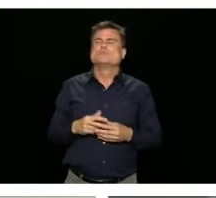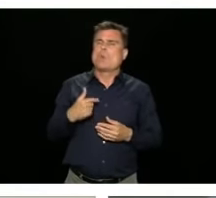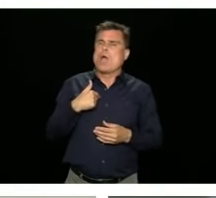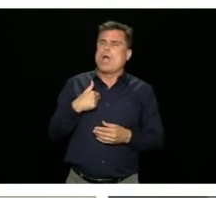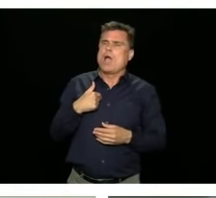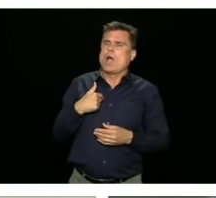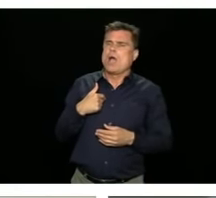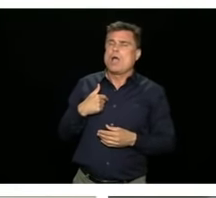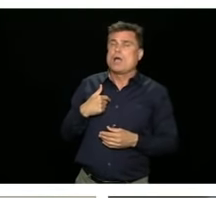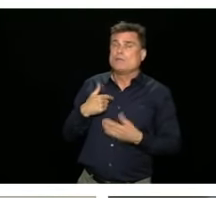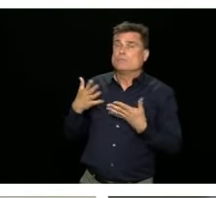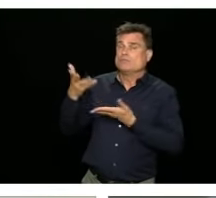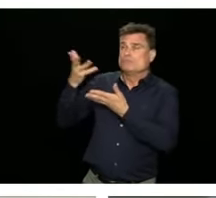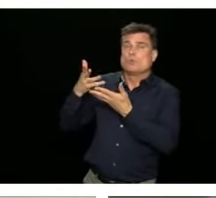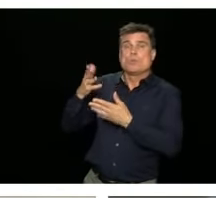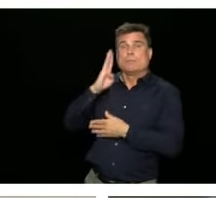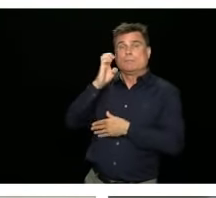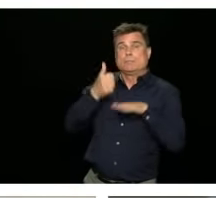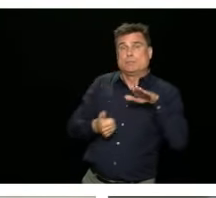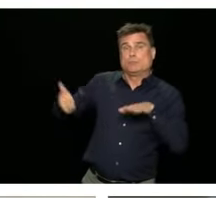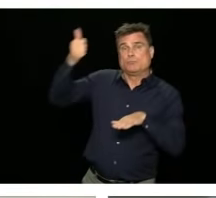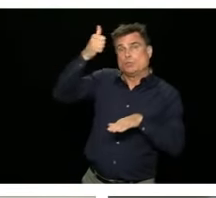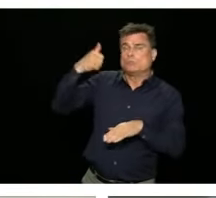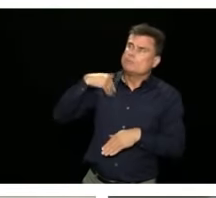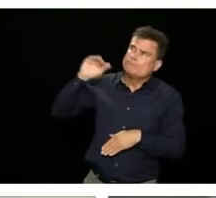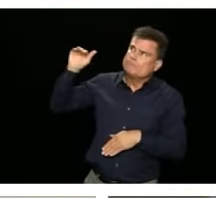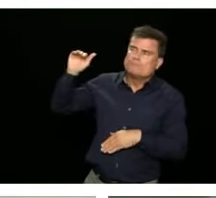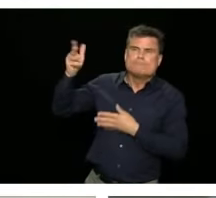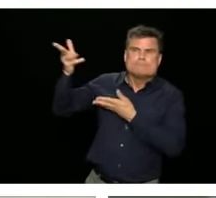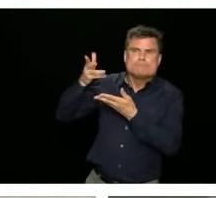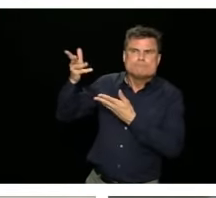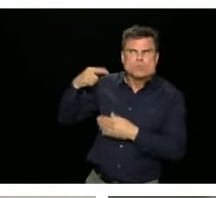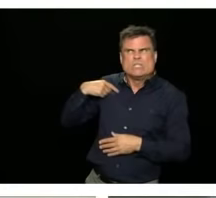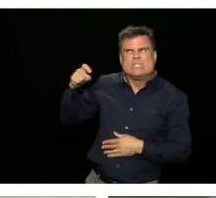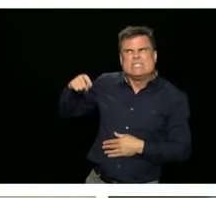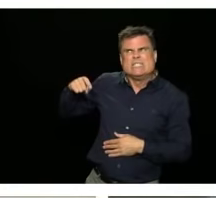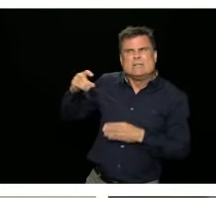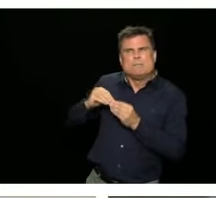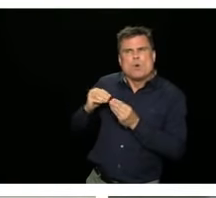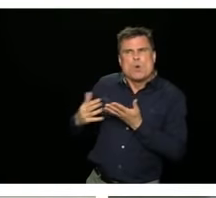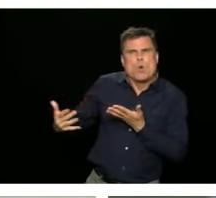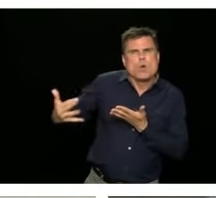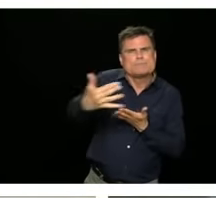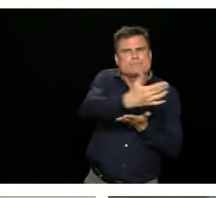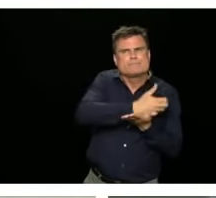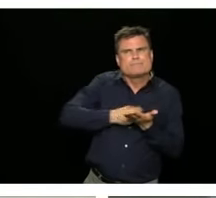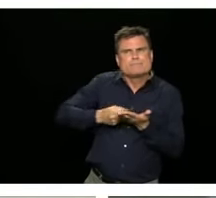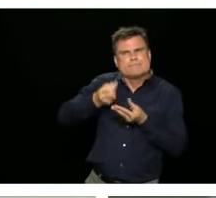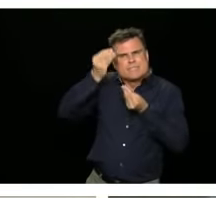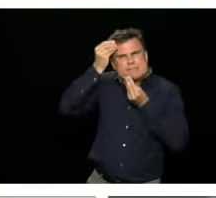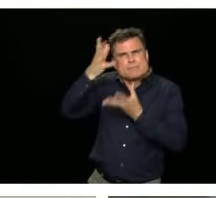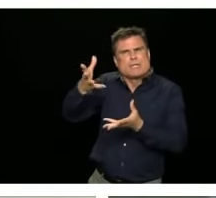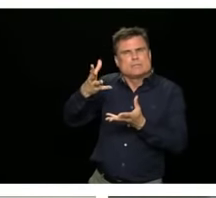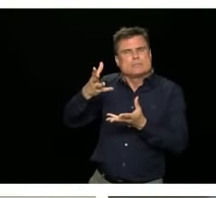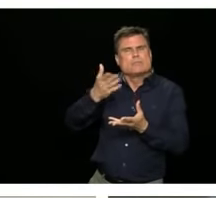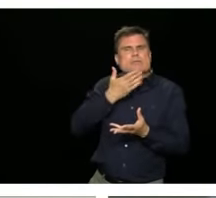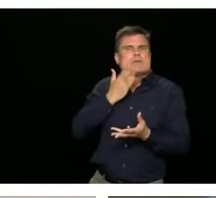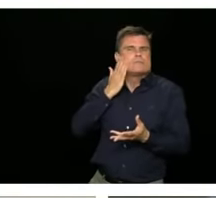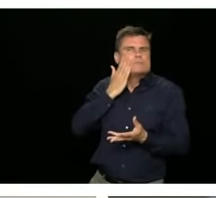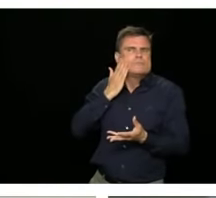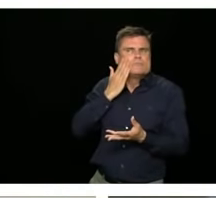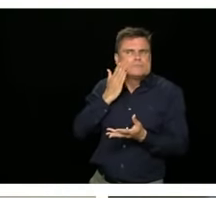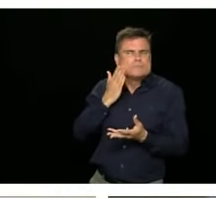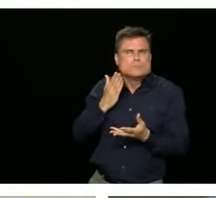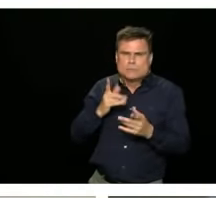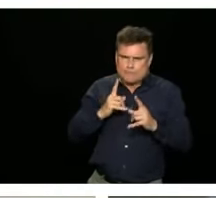colleagues believe that this is the path forward to really get into addressing these core issues. And